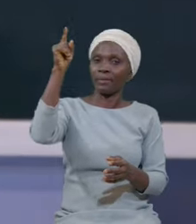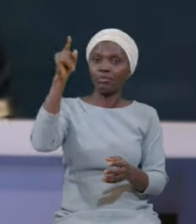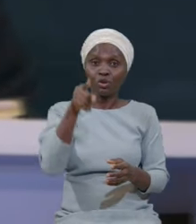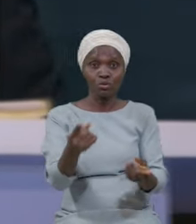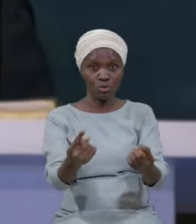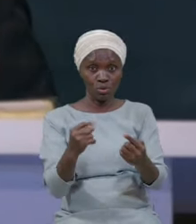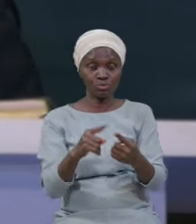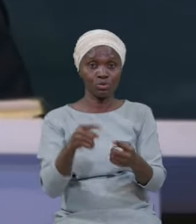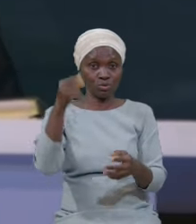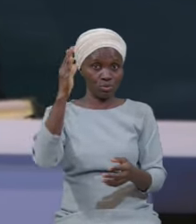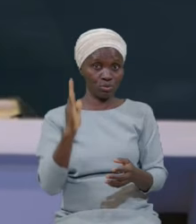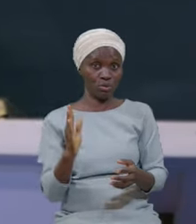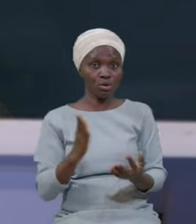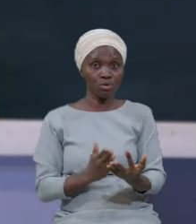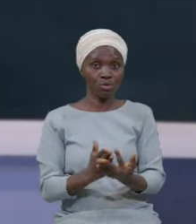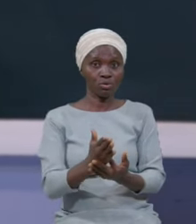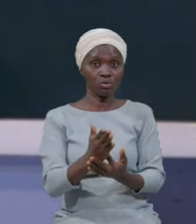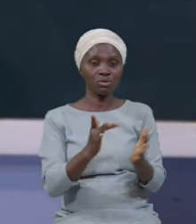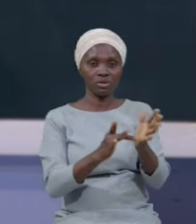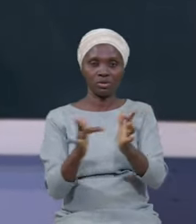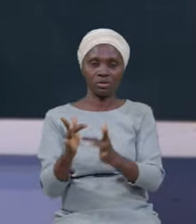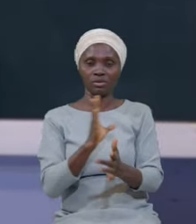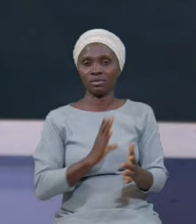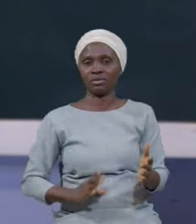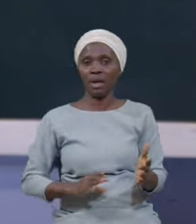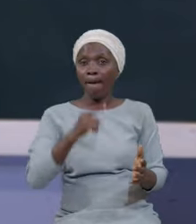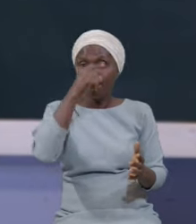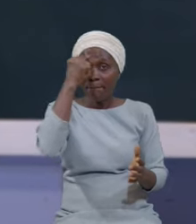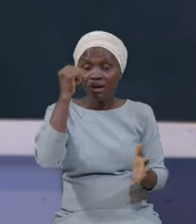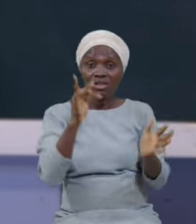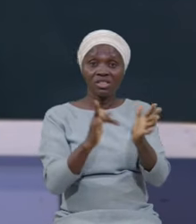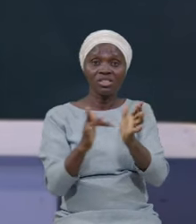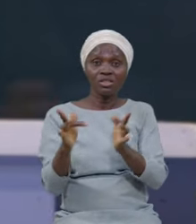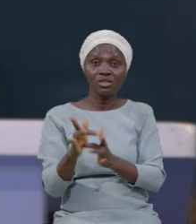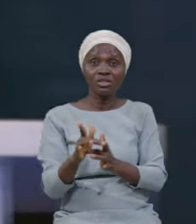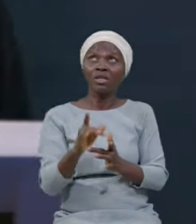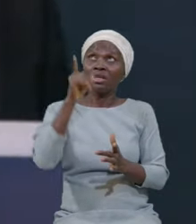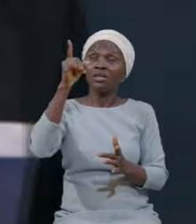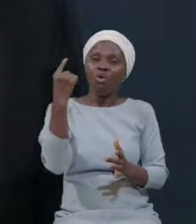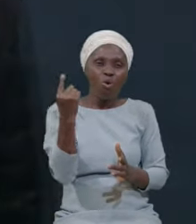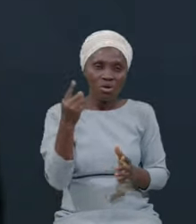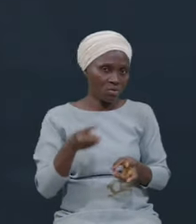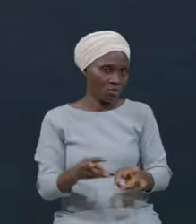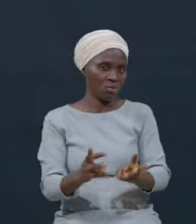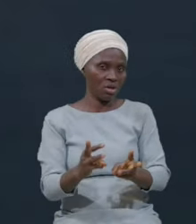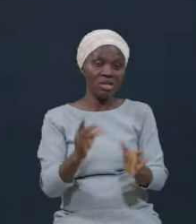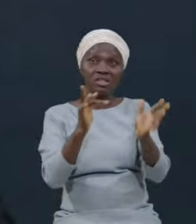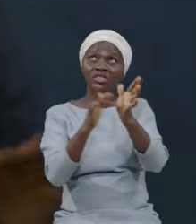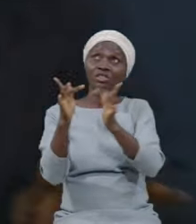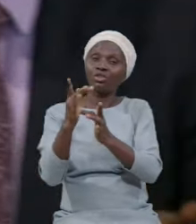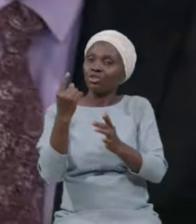come through Jesus Christ, because Jesus is the only way. Jesus is the only